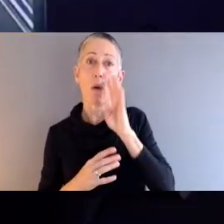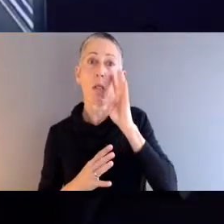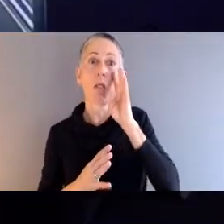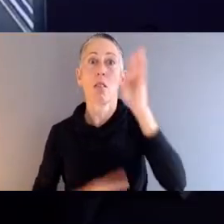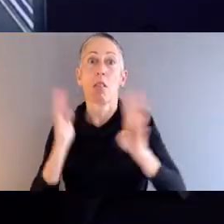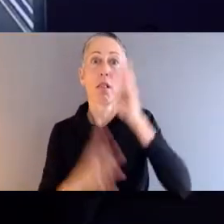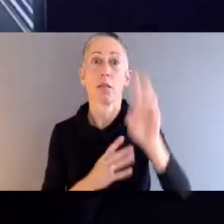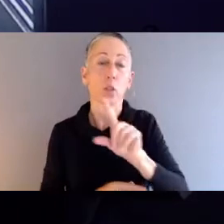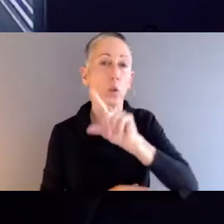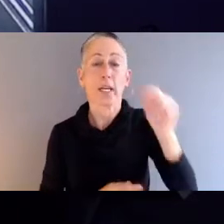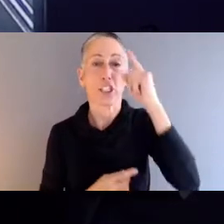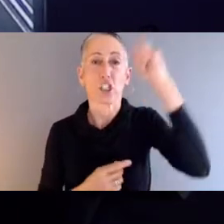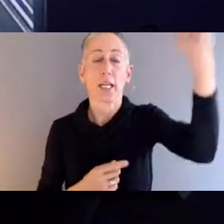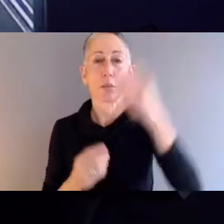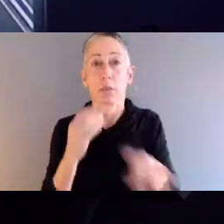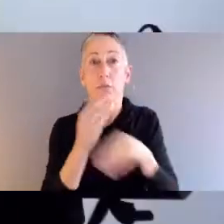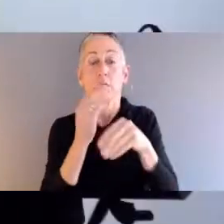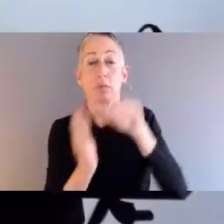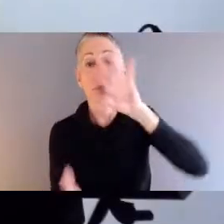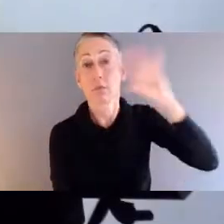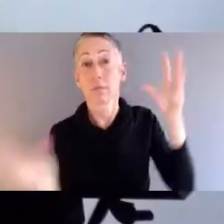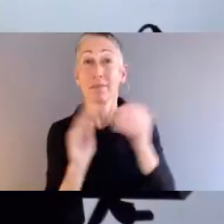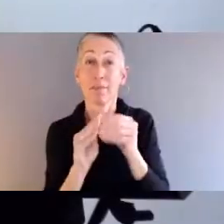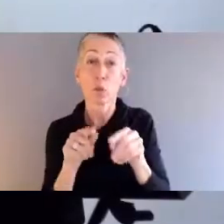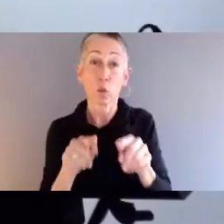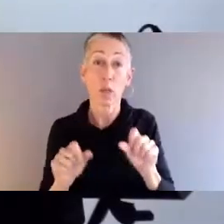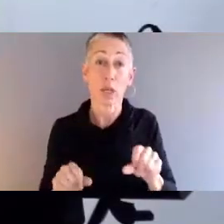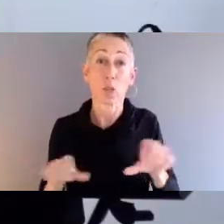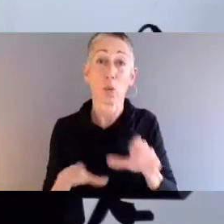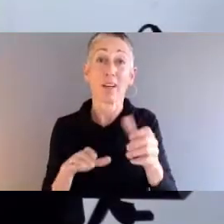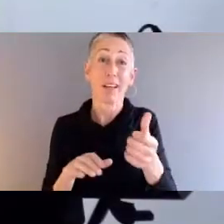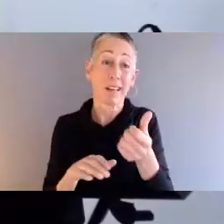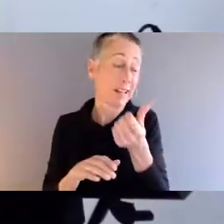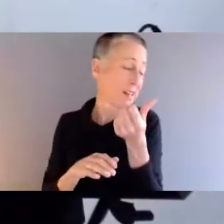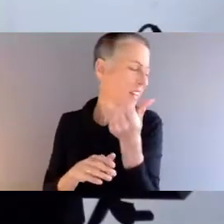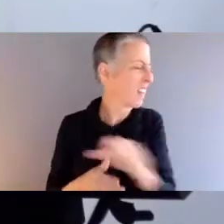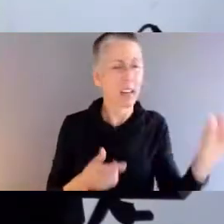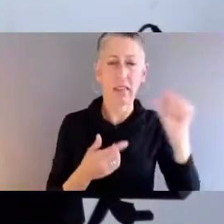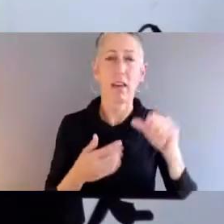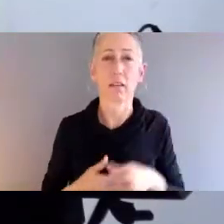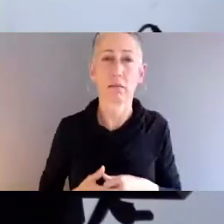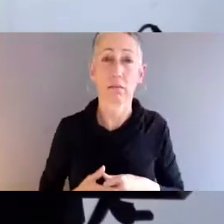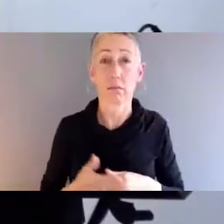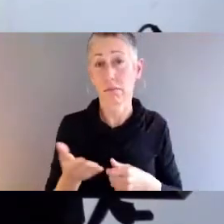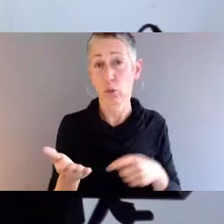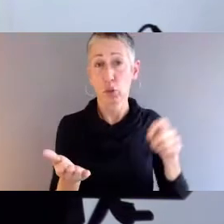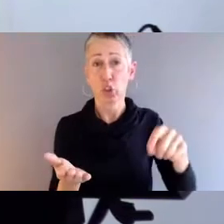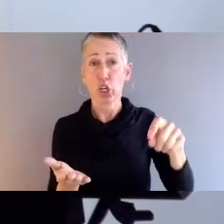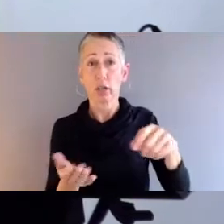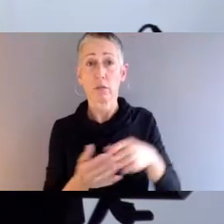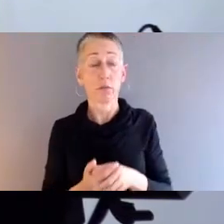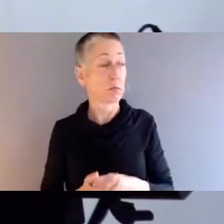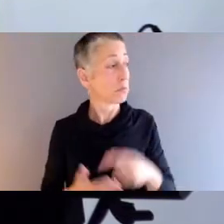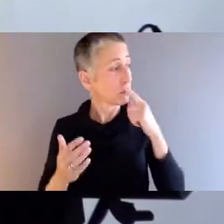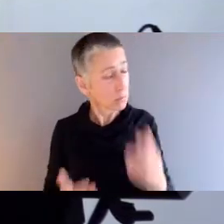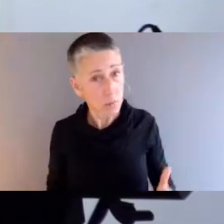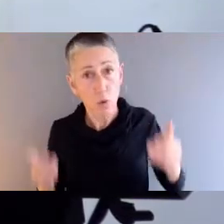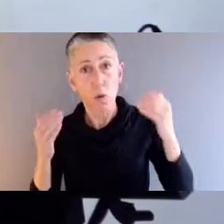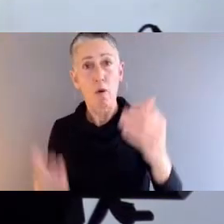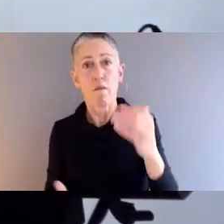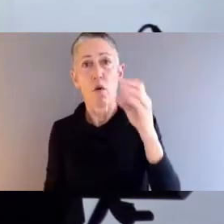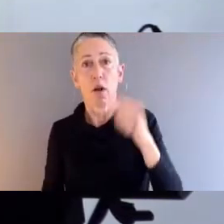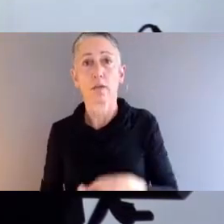do anything that you want. And you should do what you want. You should absolutely go for whatever dream it is that